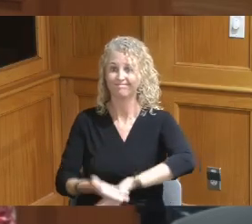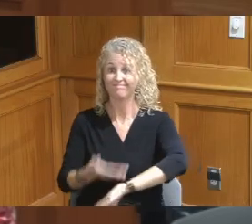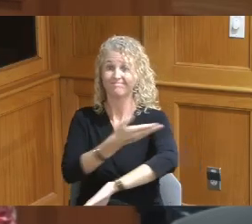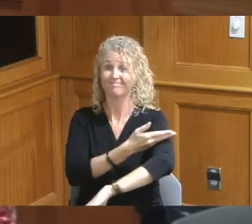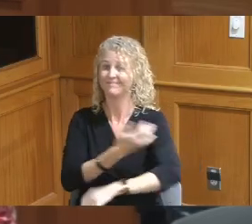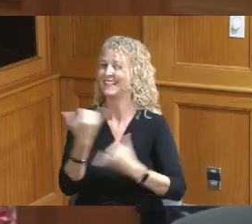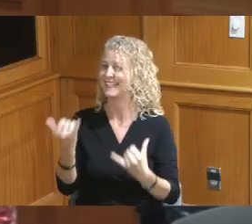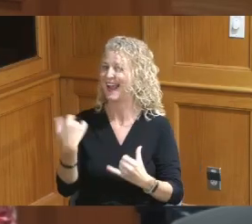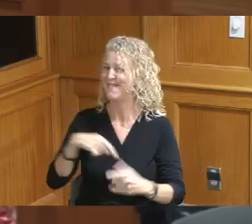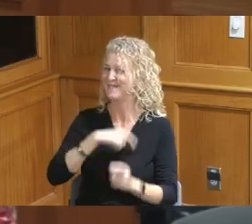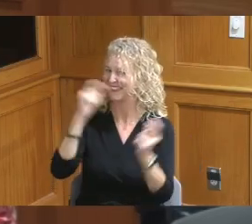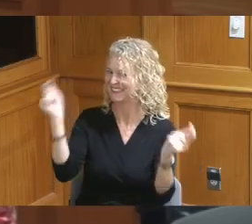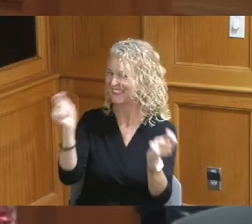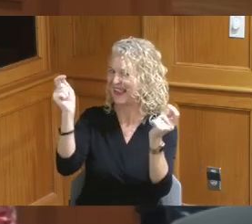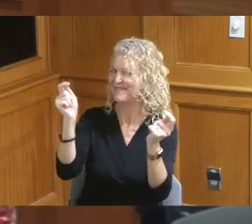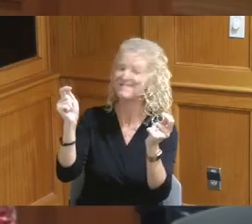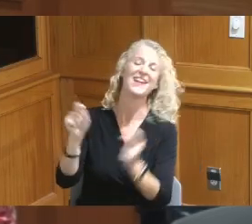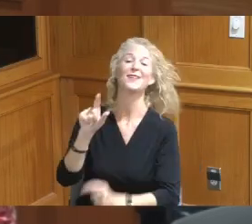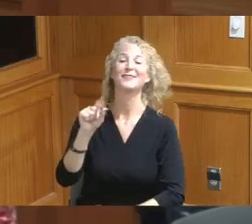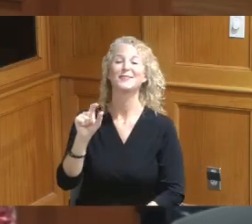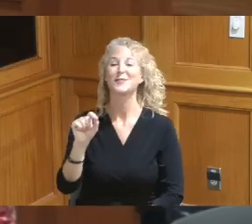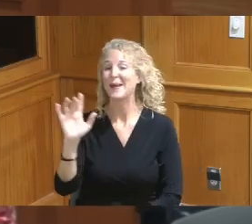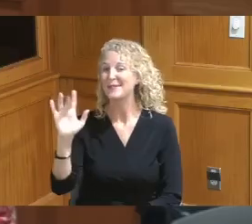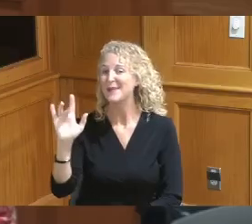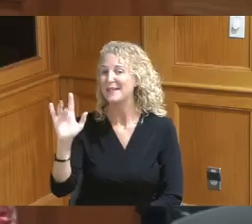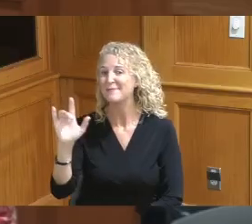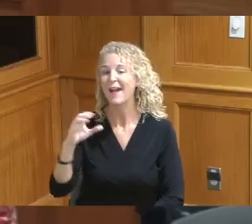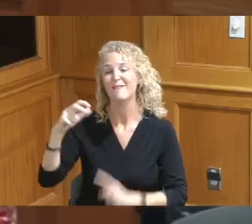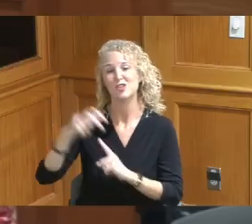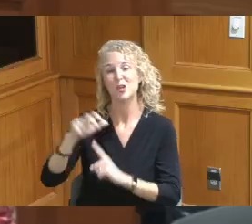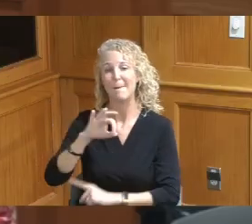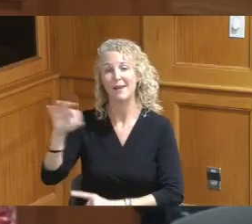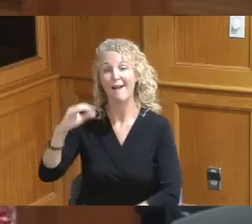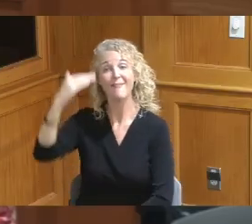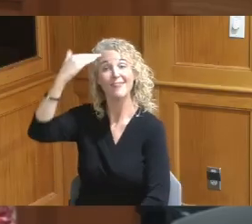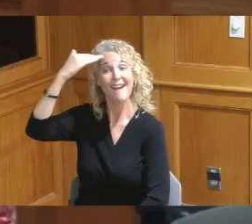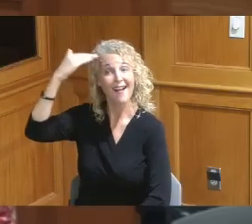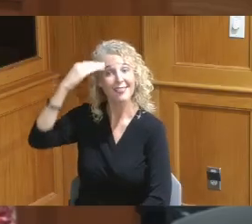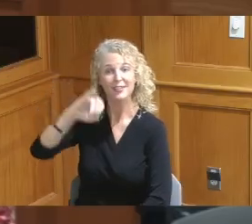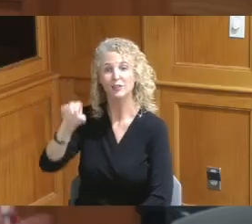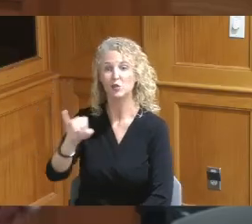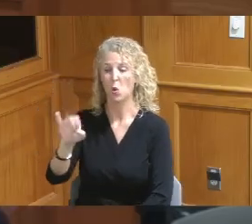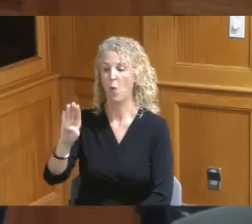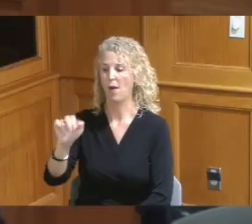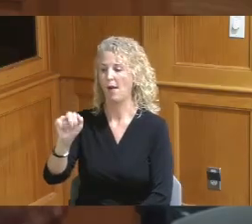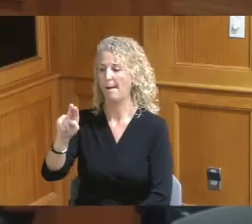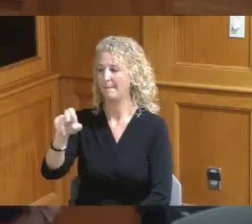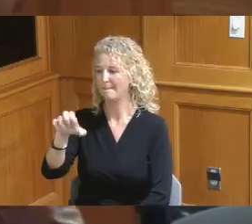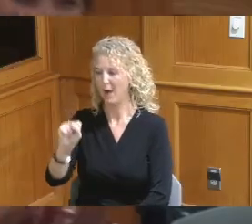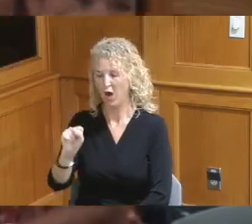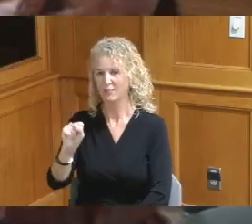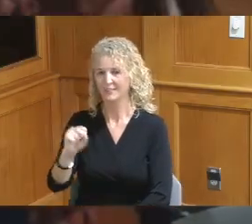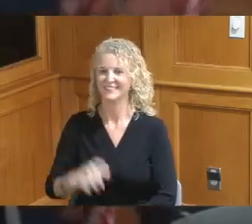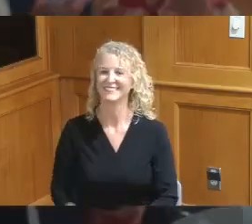Please join me in celebrating our 2025 Champion of Knowledge, Joy Barnes.